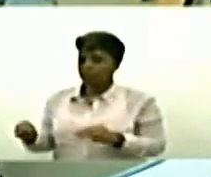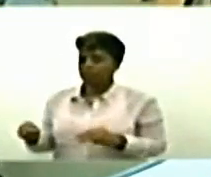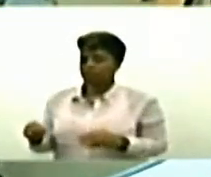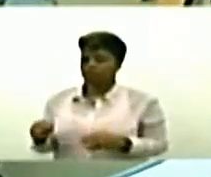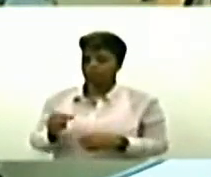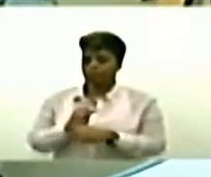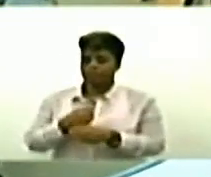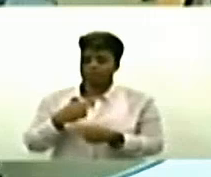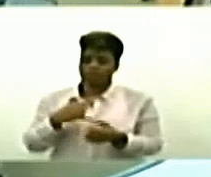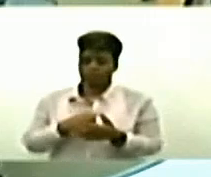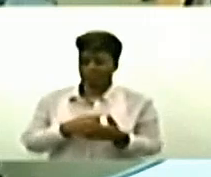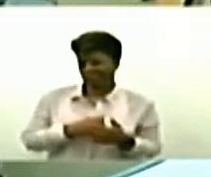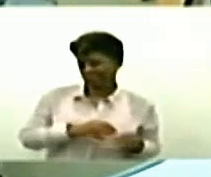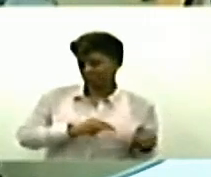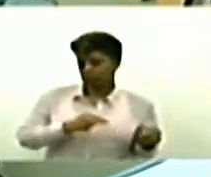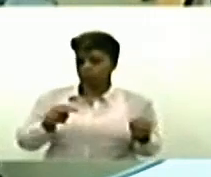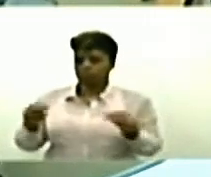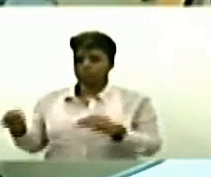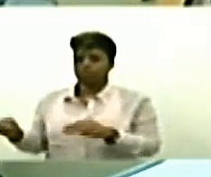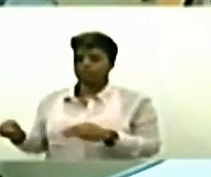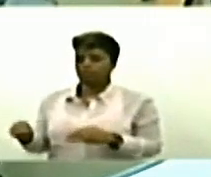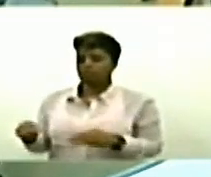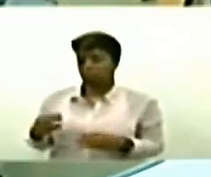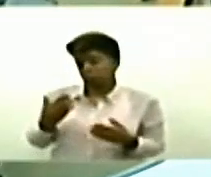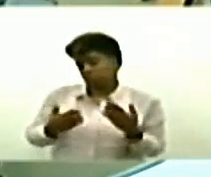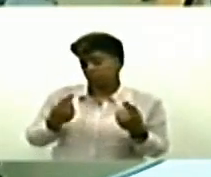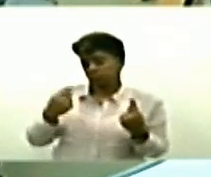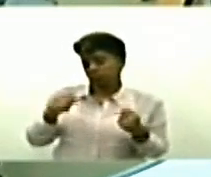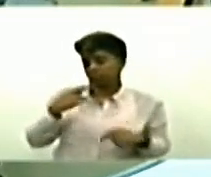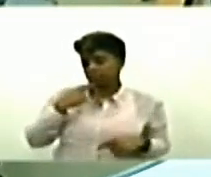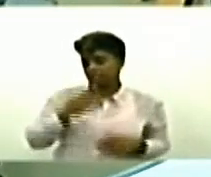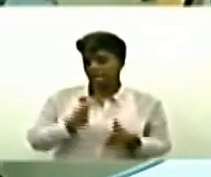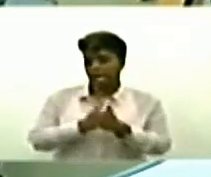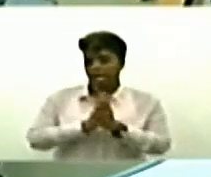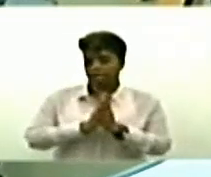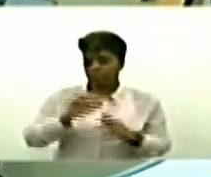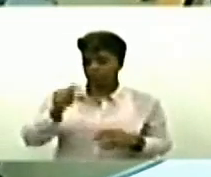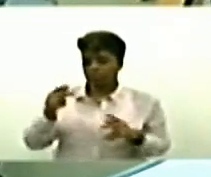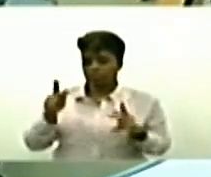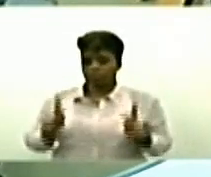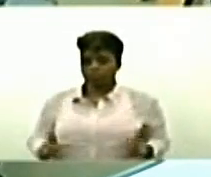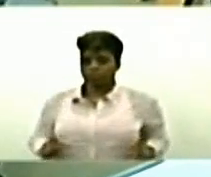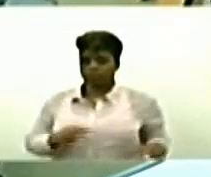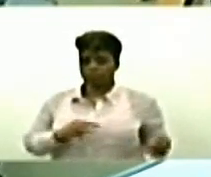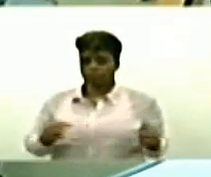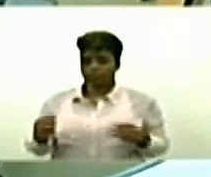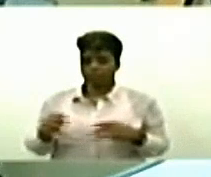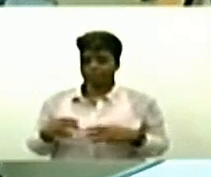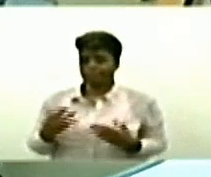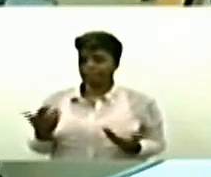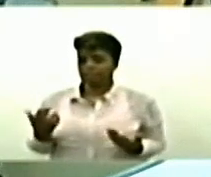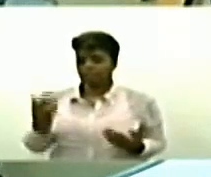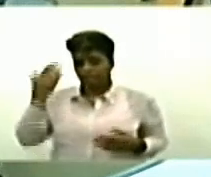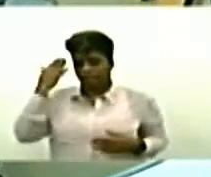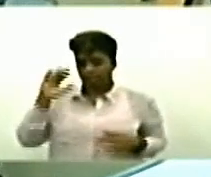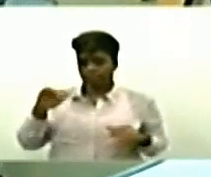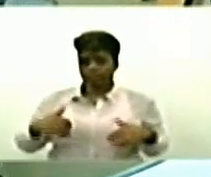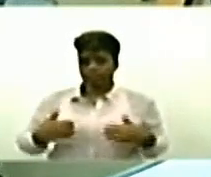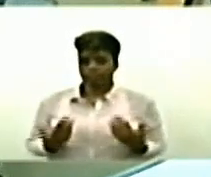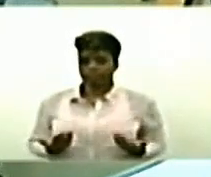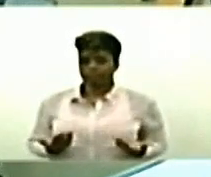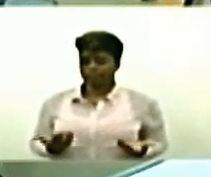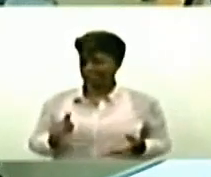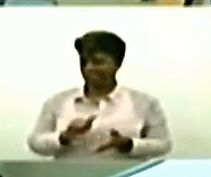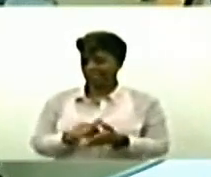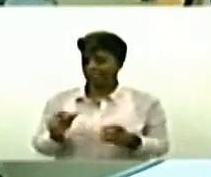moved, unless you're trying to say that you're going to ask somebody else to move it on behalf of the owner, I don't know how that